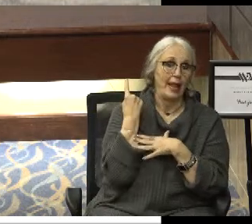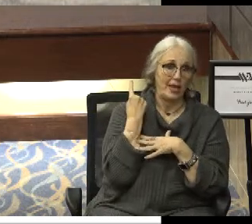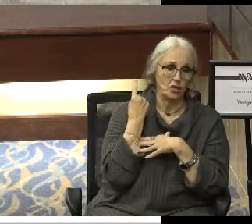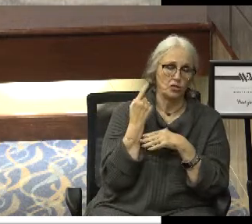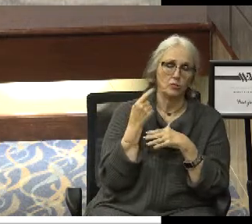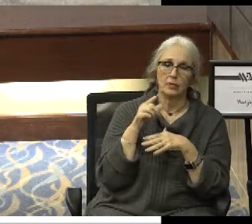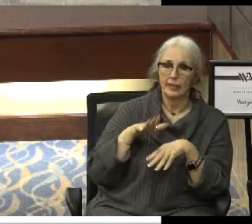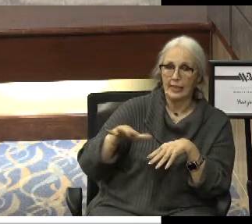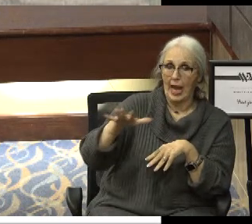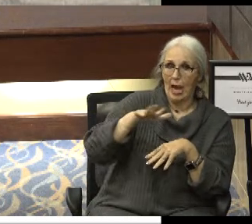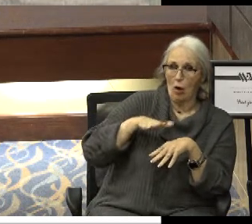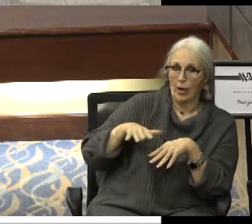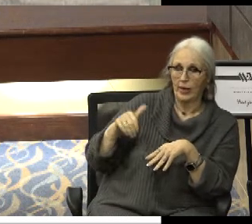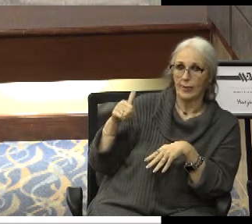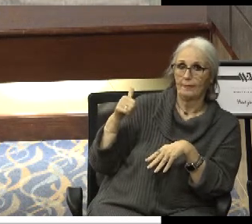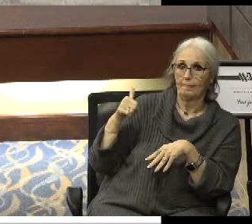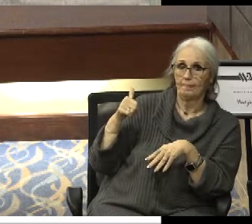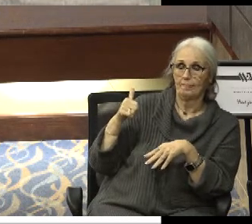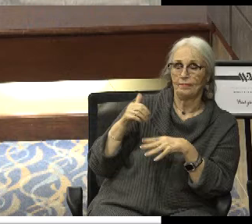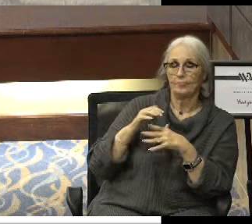area.